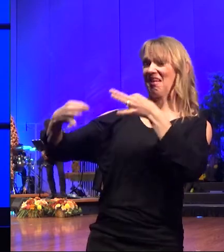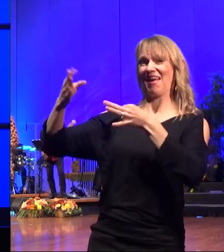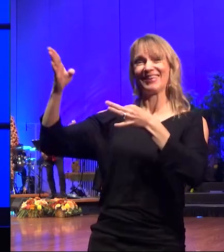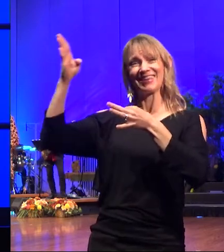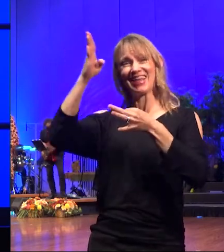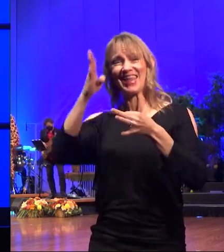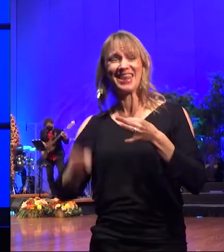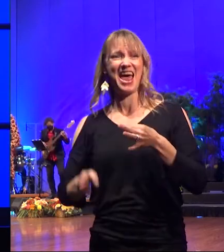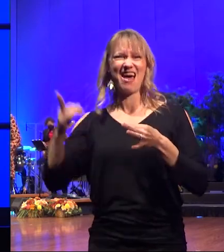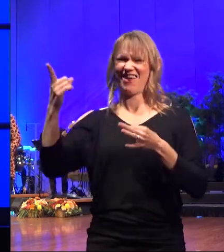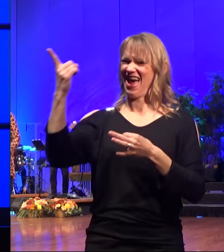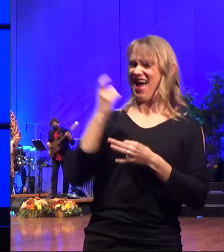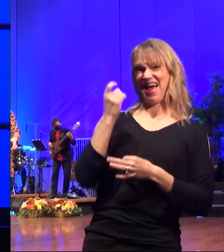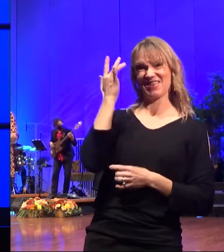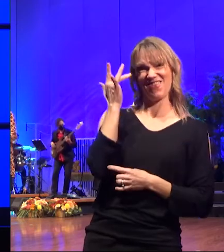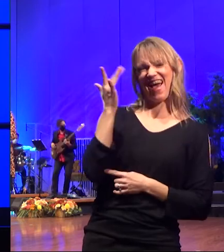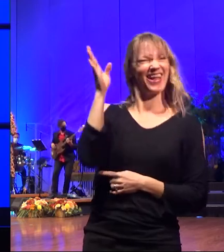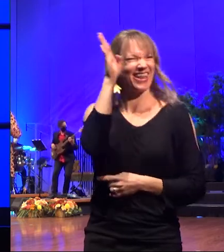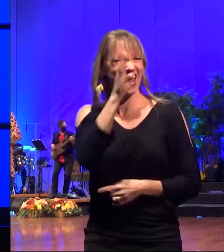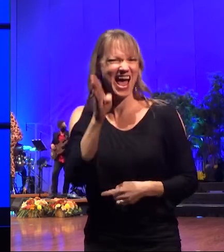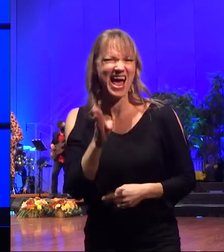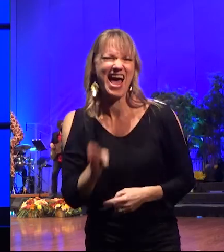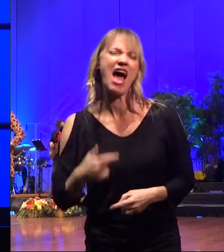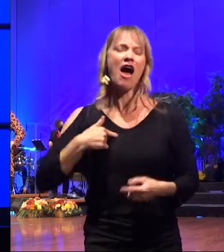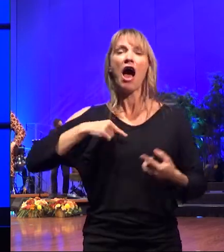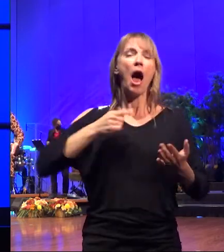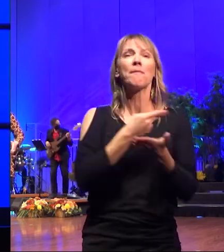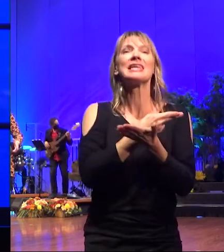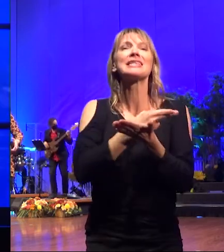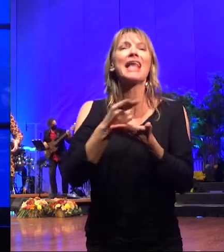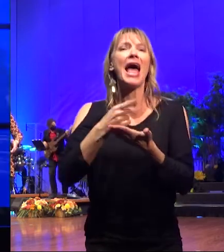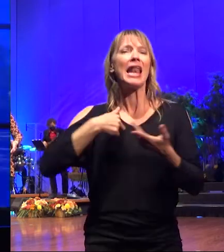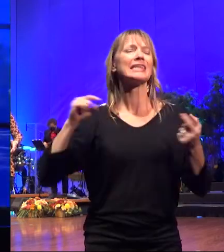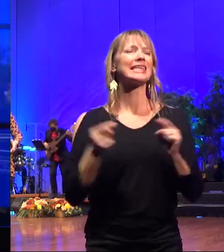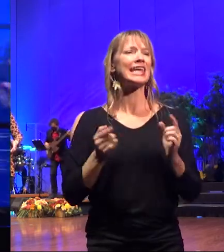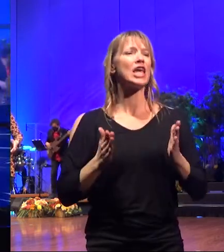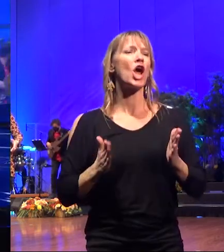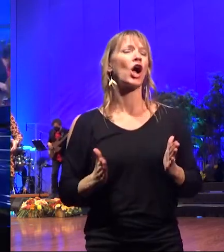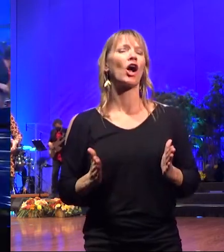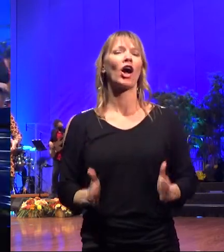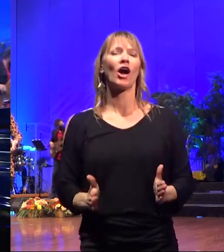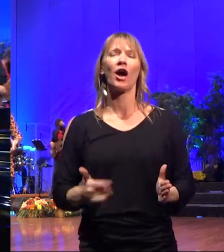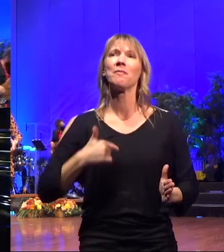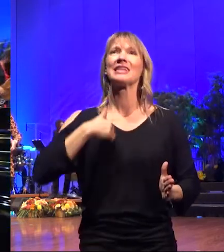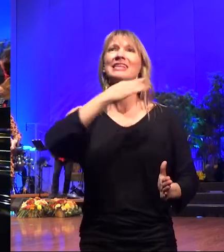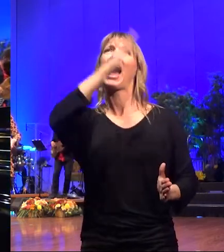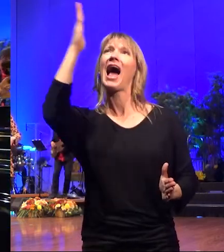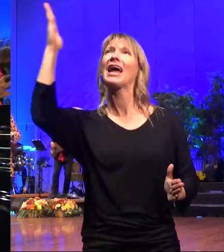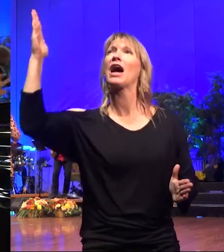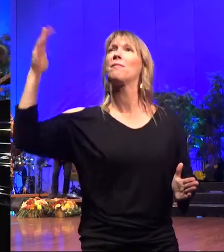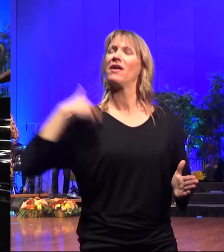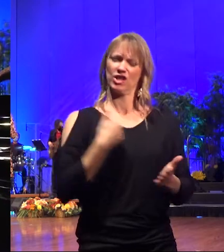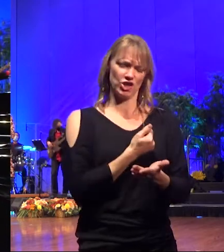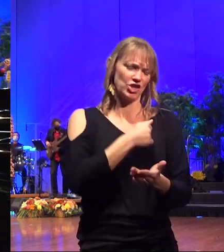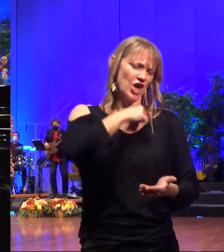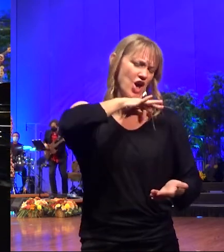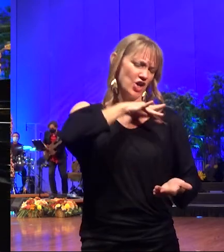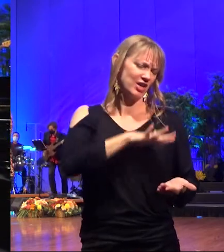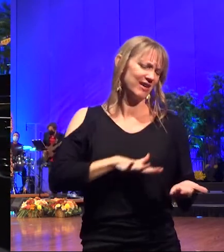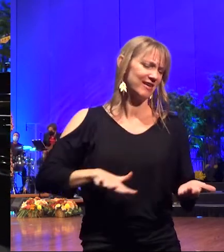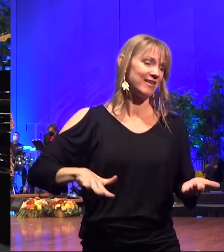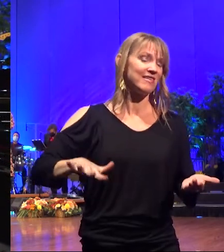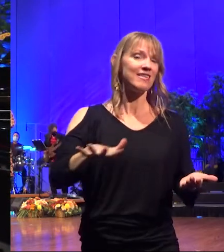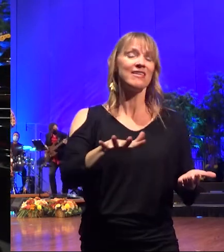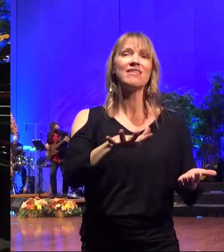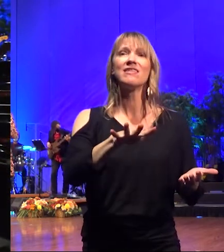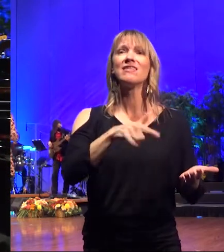me and you never ask why. I'm a saint, I'm a sinner, I'm the sky,